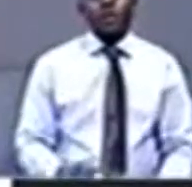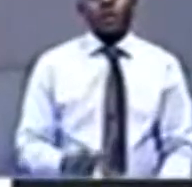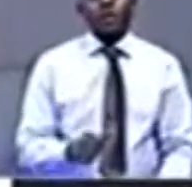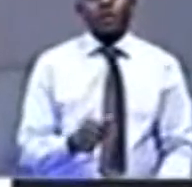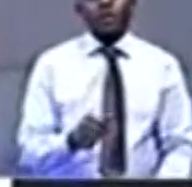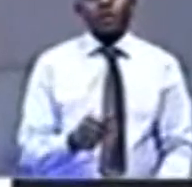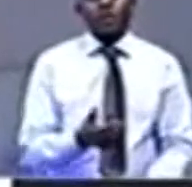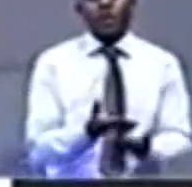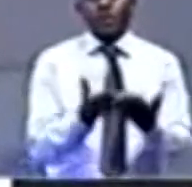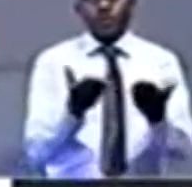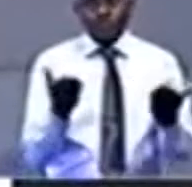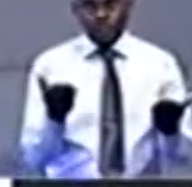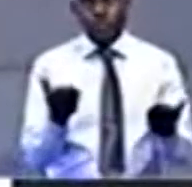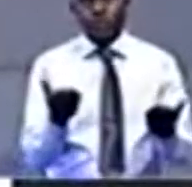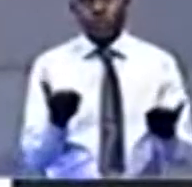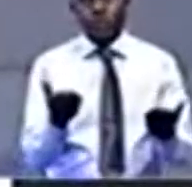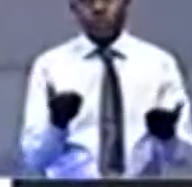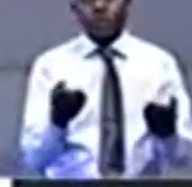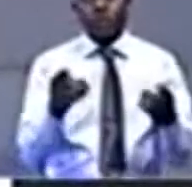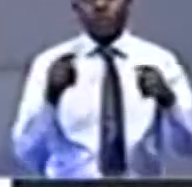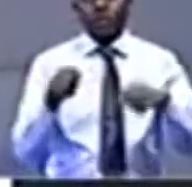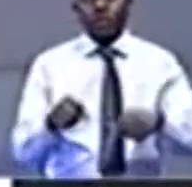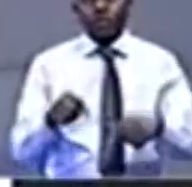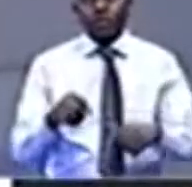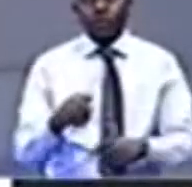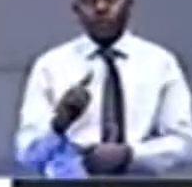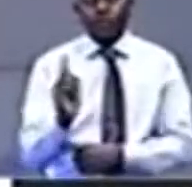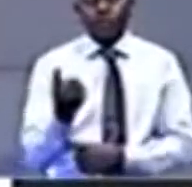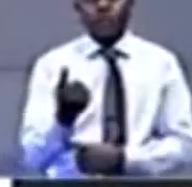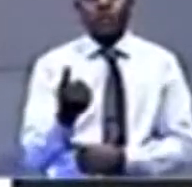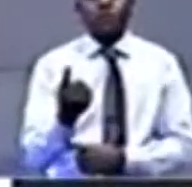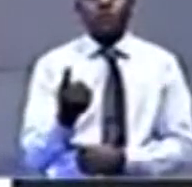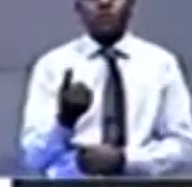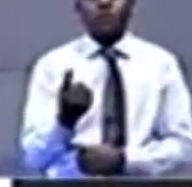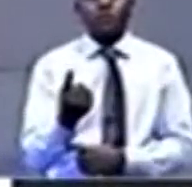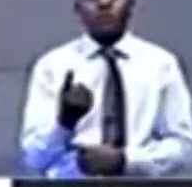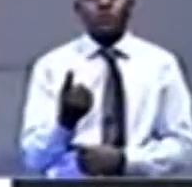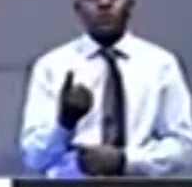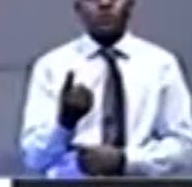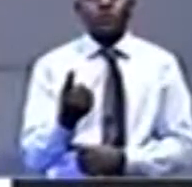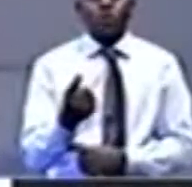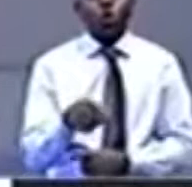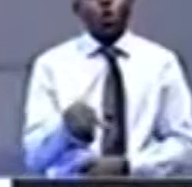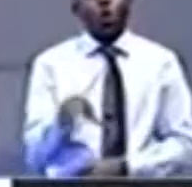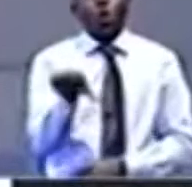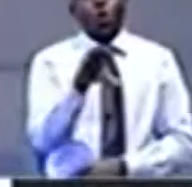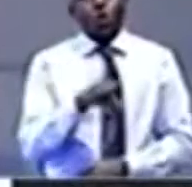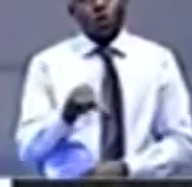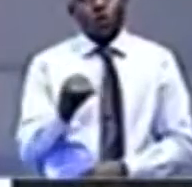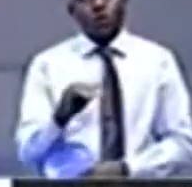it, let him throw the first stone. And all of them, you know, in